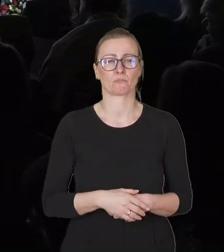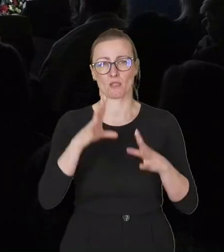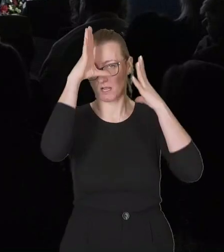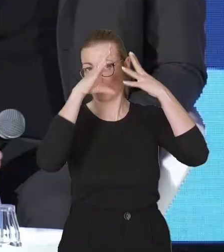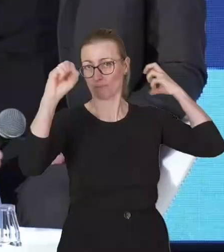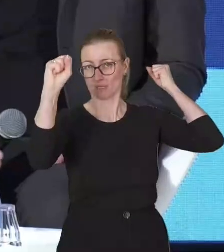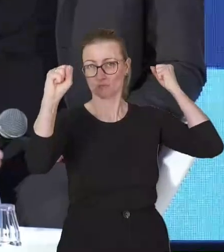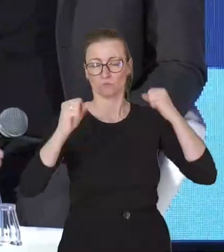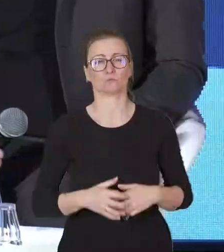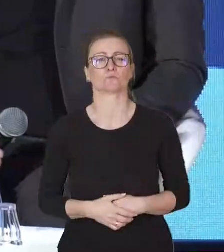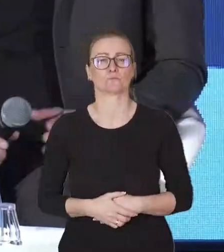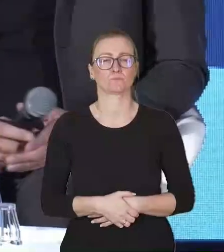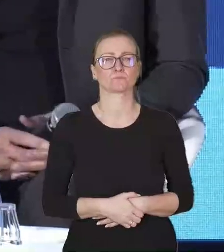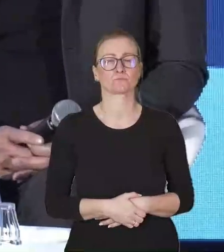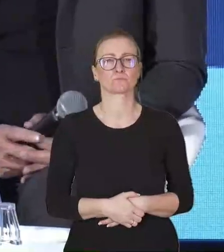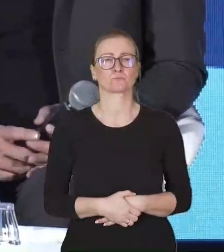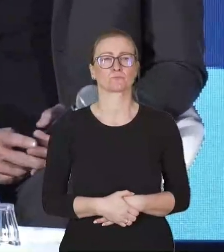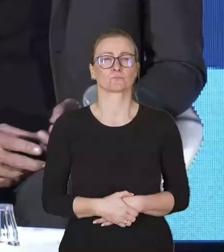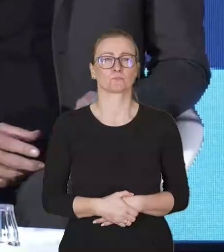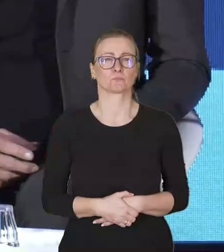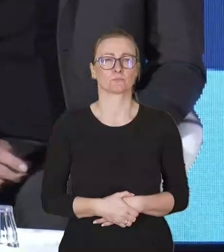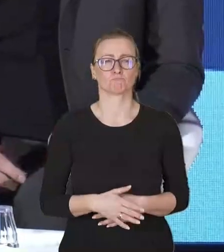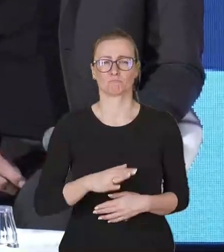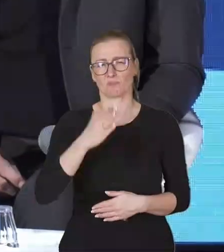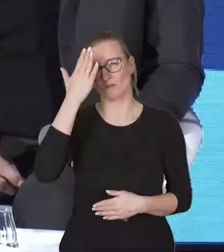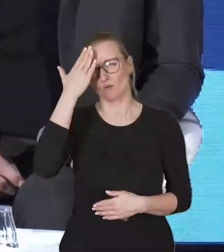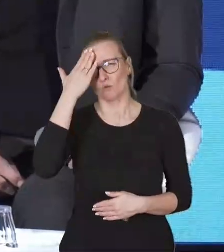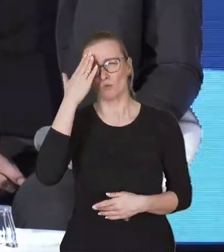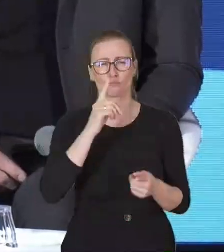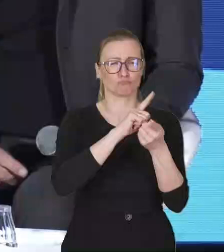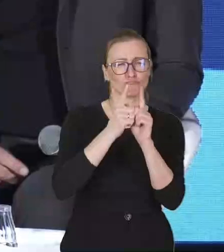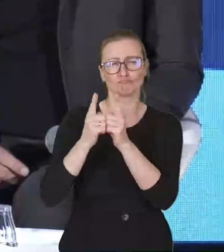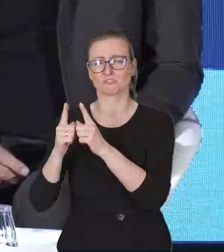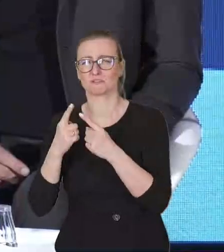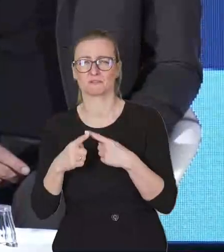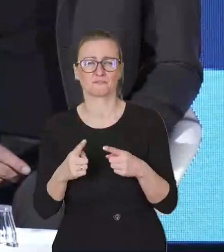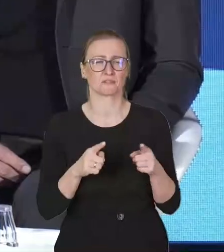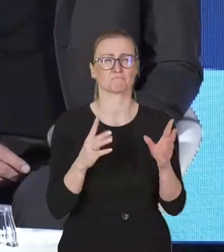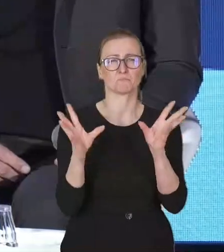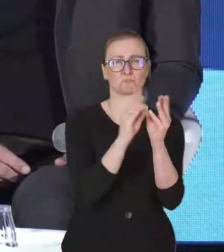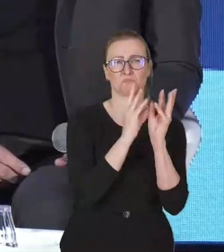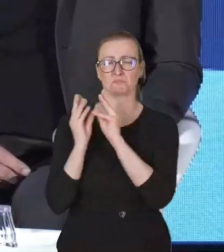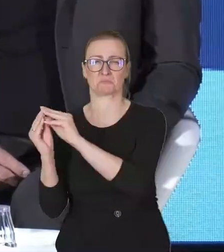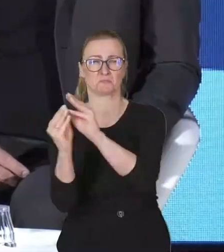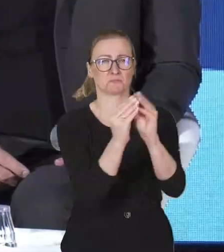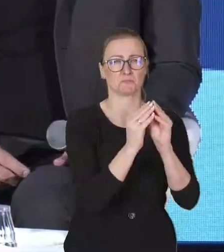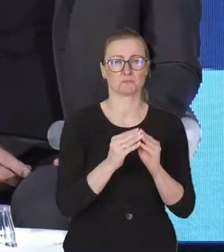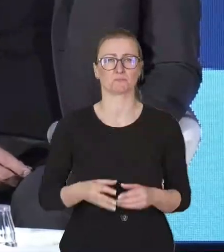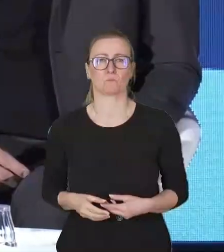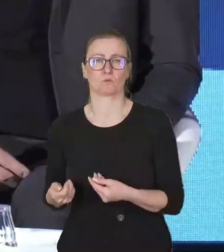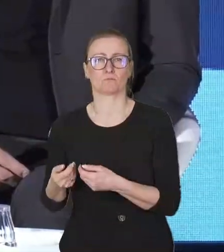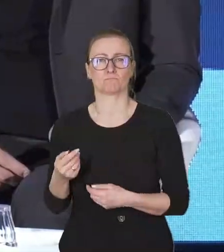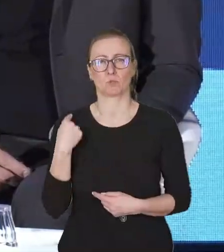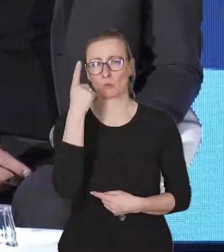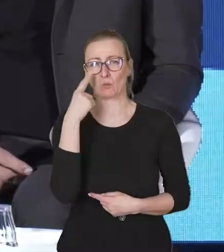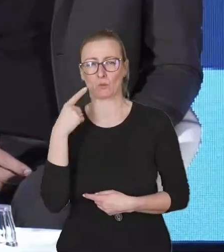it together. He has held position as a university and institutes of technology in Sweden and Switzerland, and leading positions